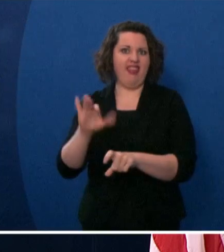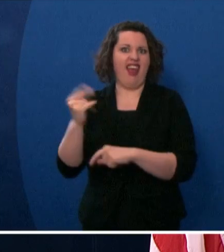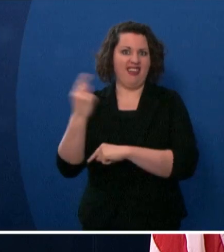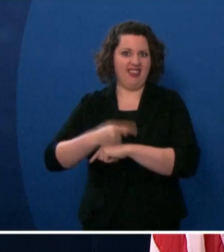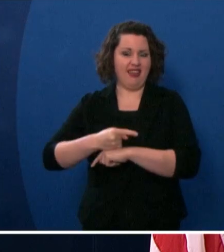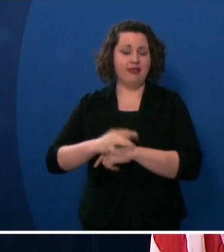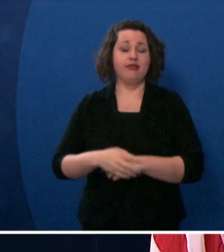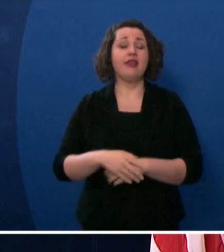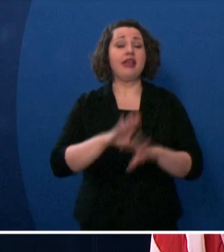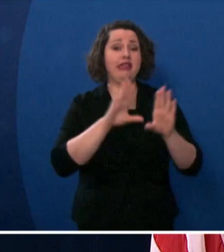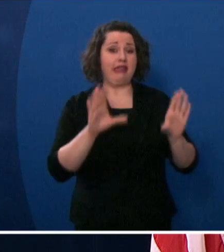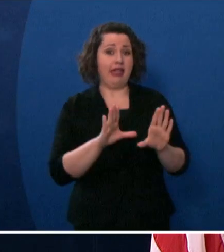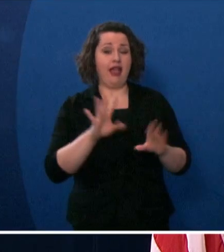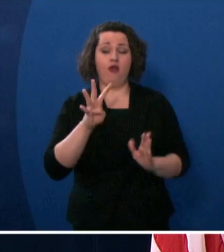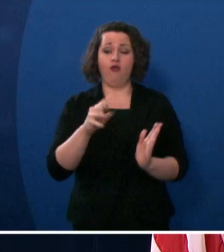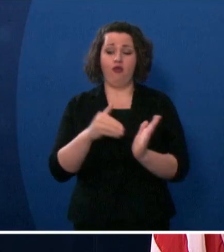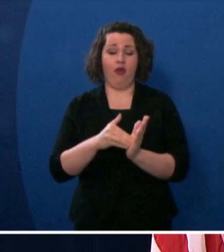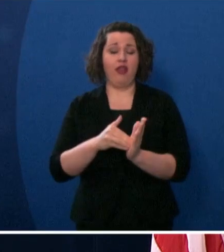And on Sunday,